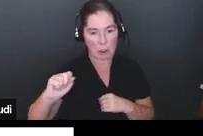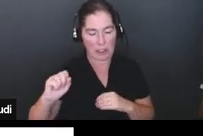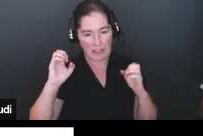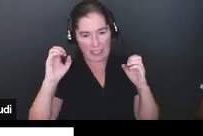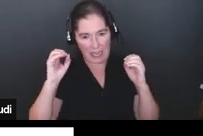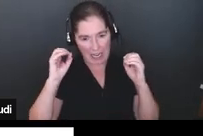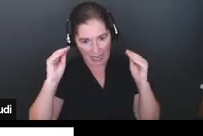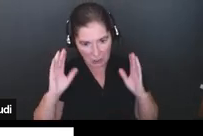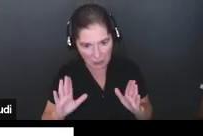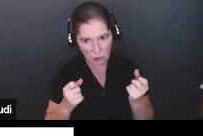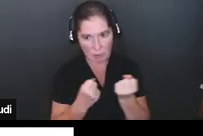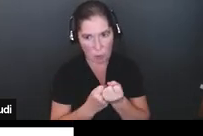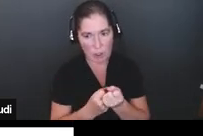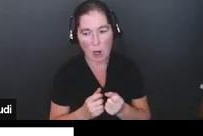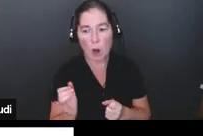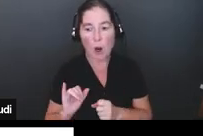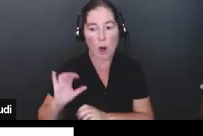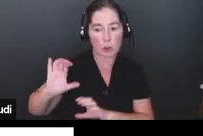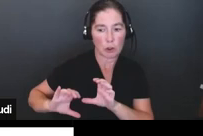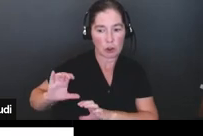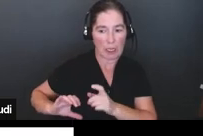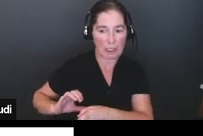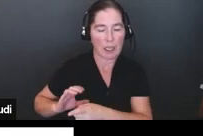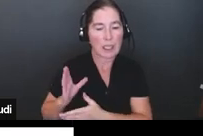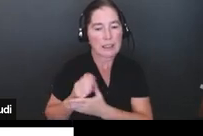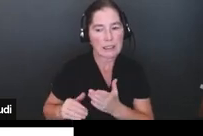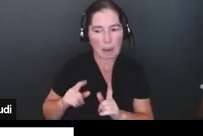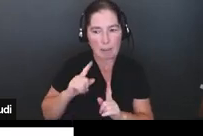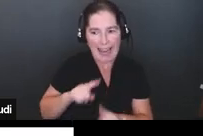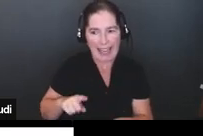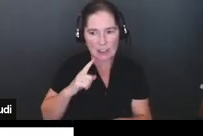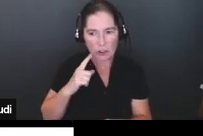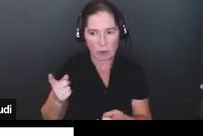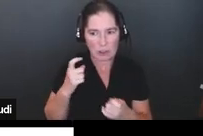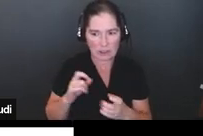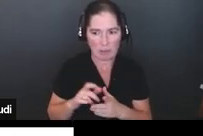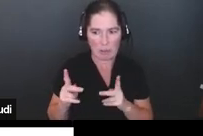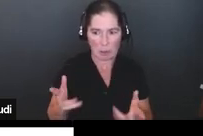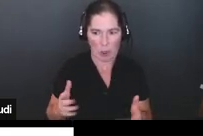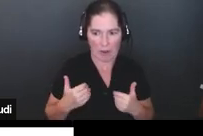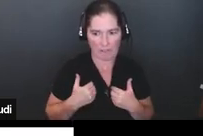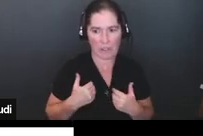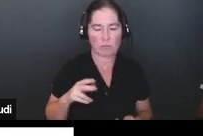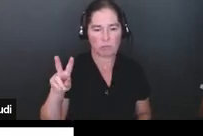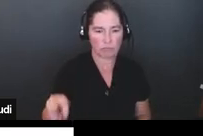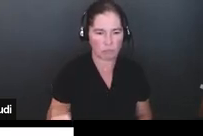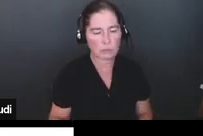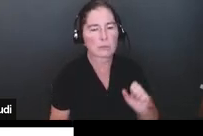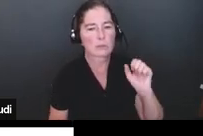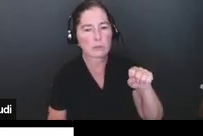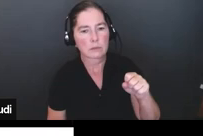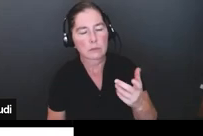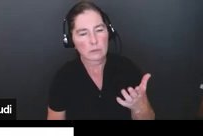also noticed that Pete put in the chat window some of the answers that came up for the questions that people had earlier. Yeah, and I did